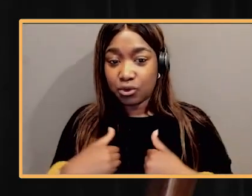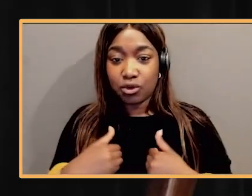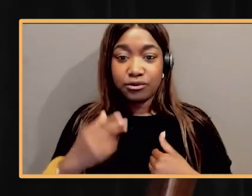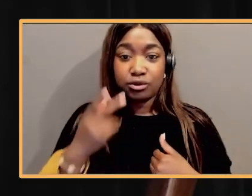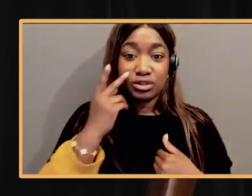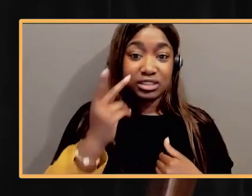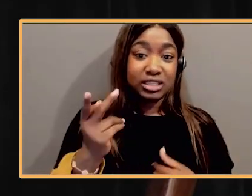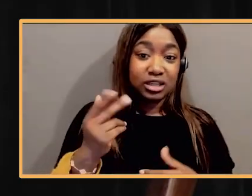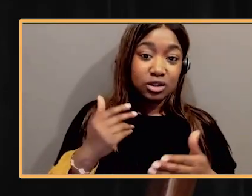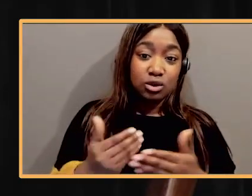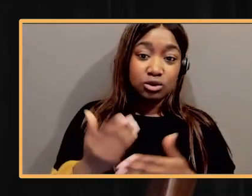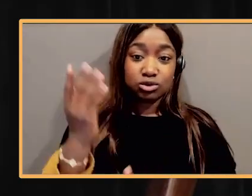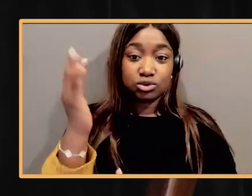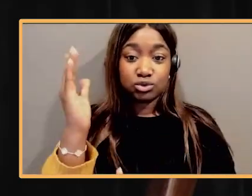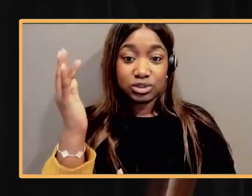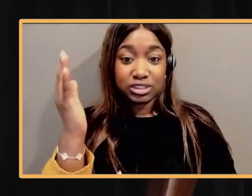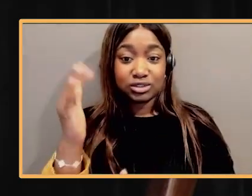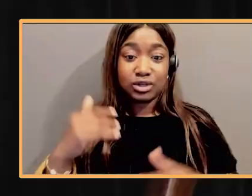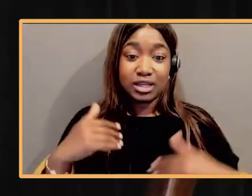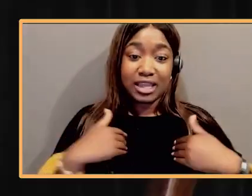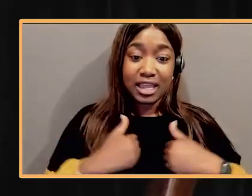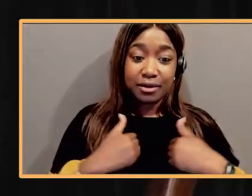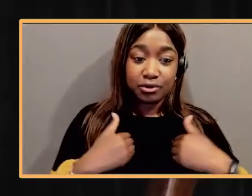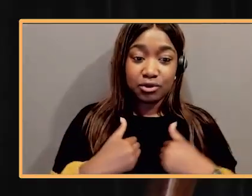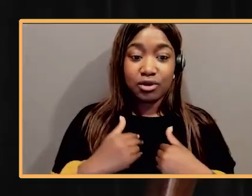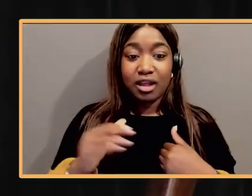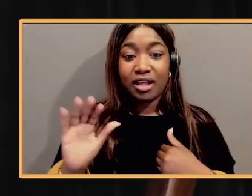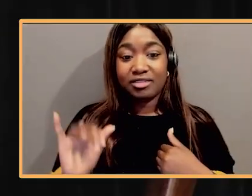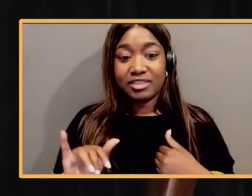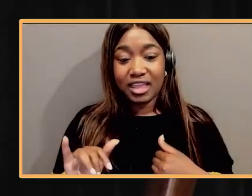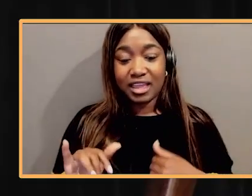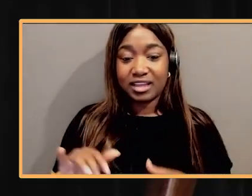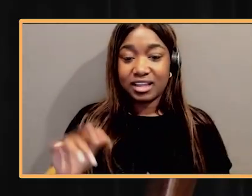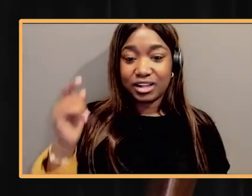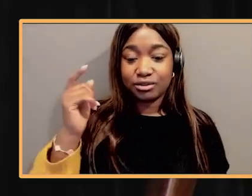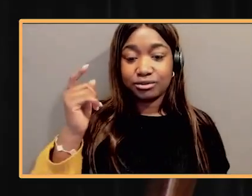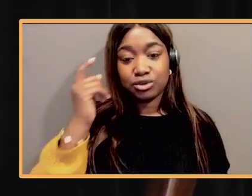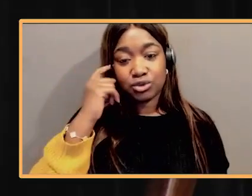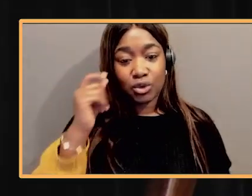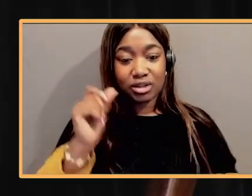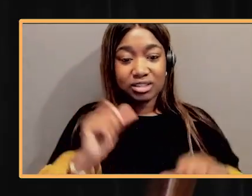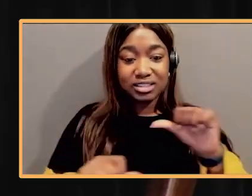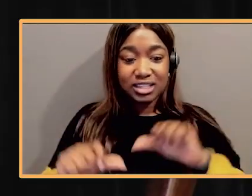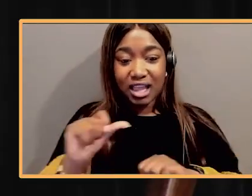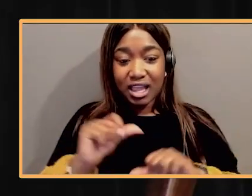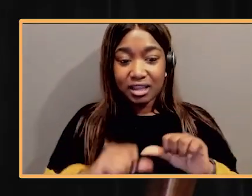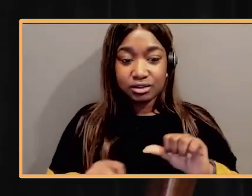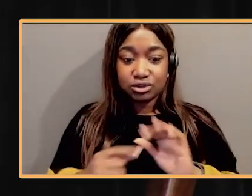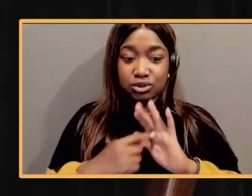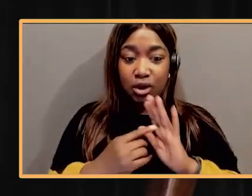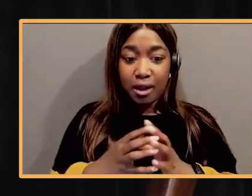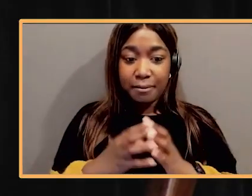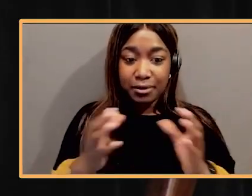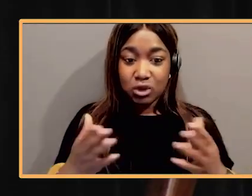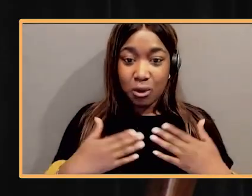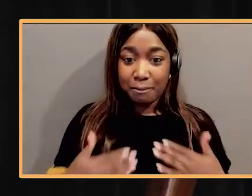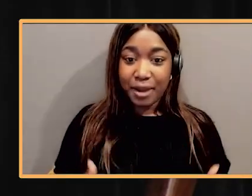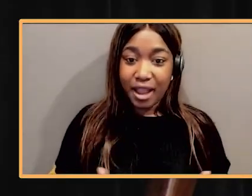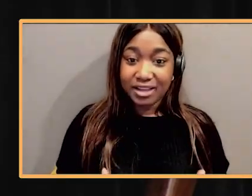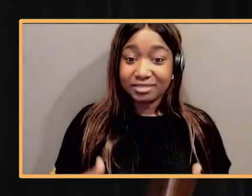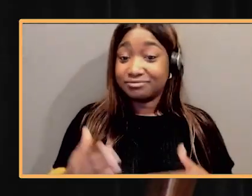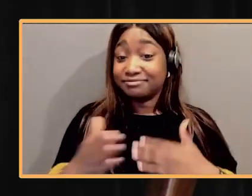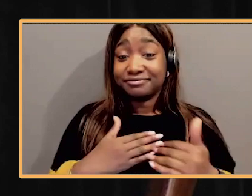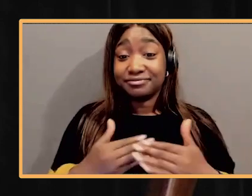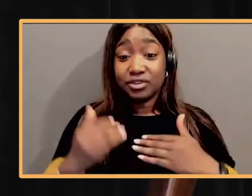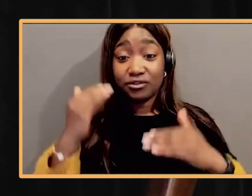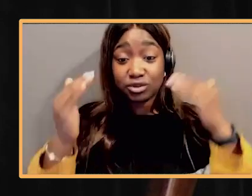science says, the neuroscience says, like how much our bodies, even as adults, you know, benefit from just being in trees and being in nature, et cetera, et